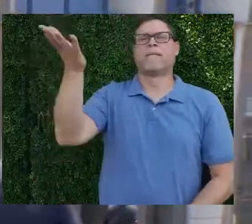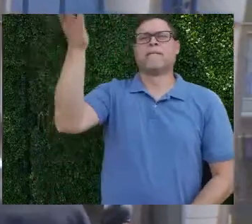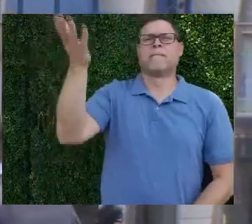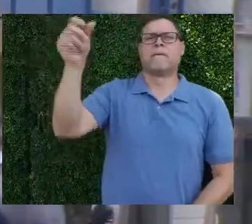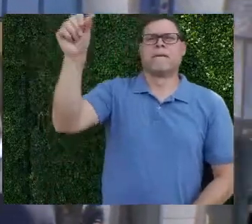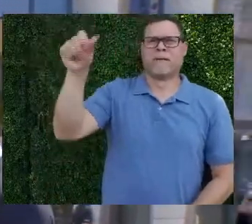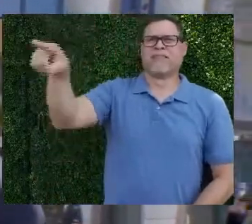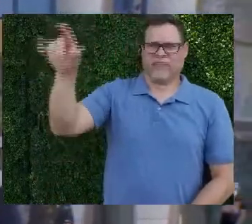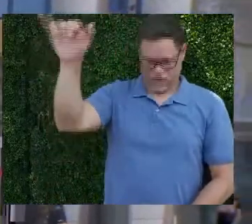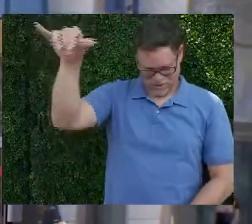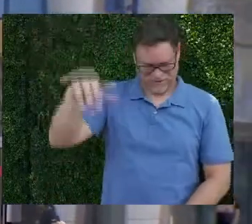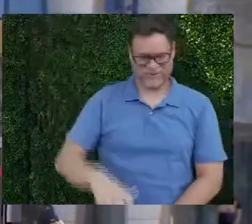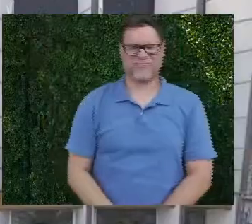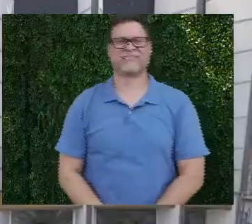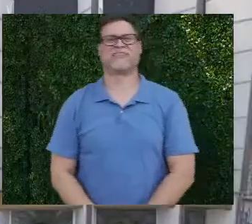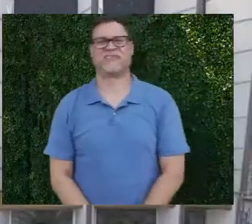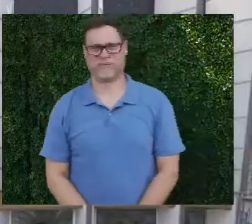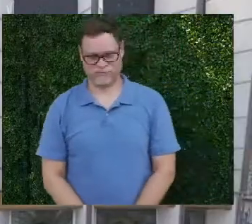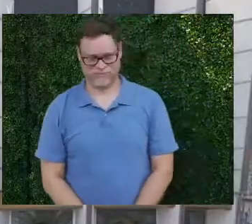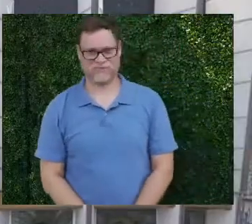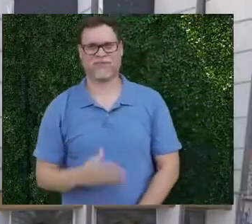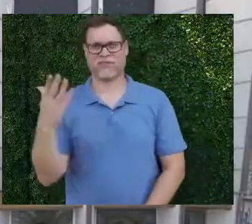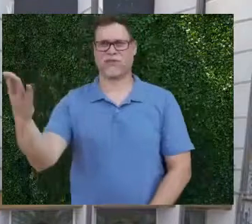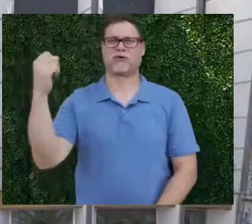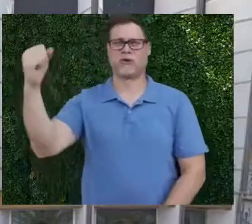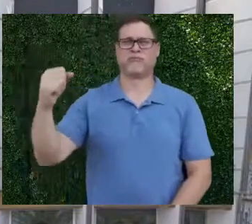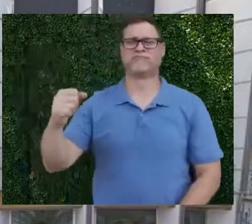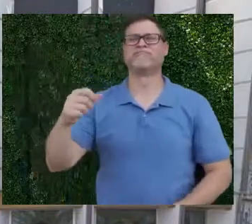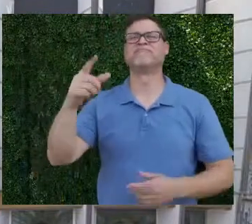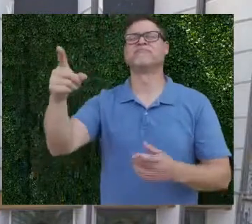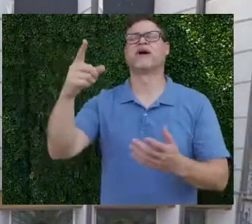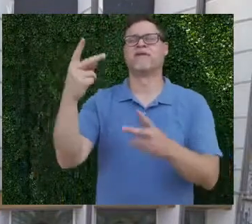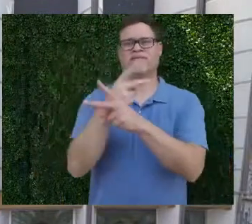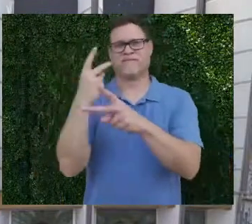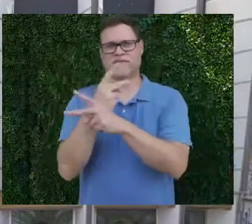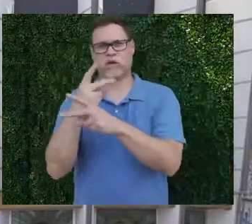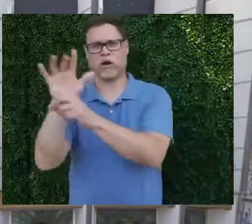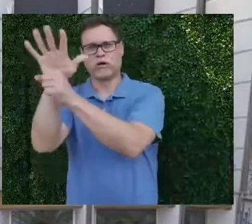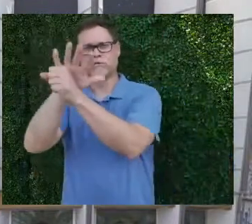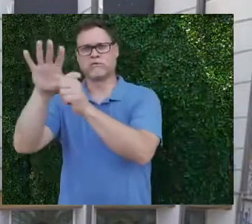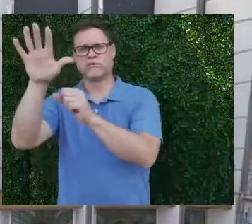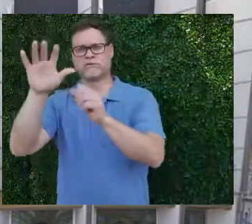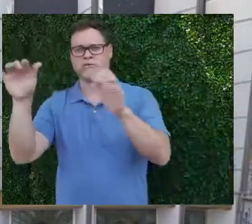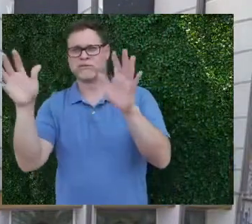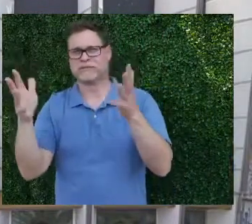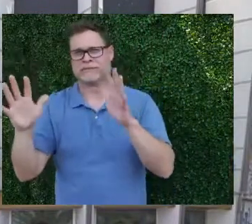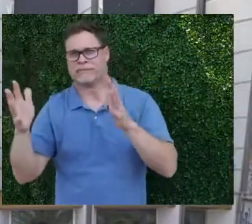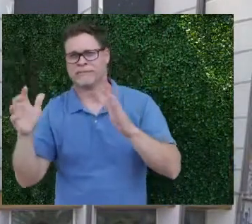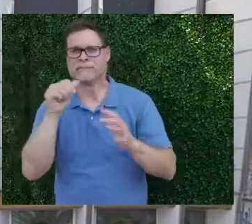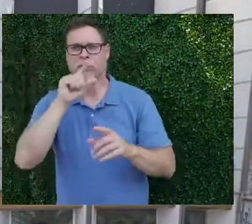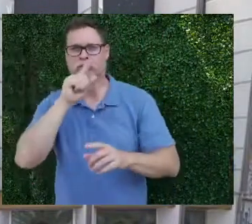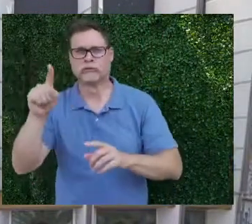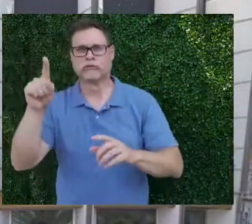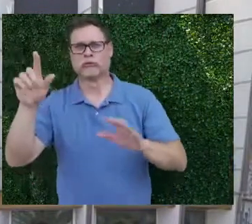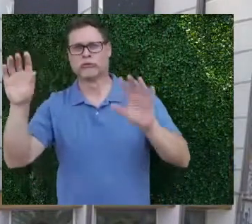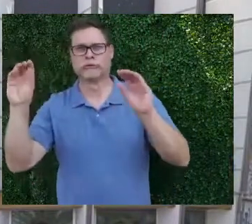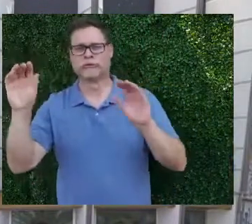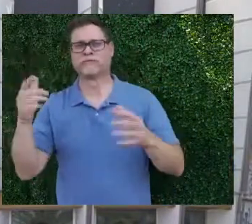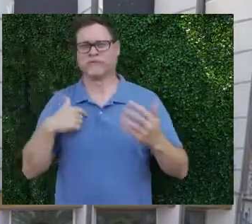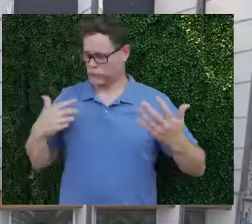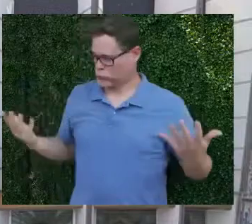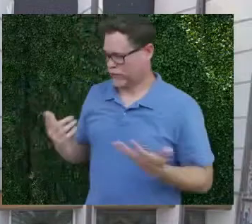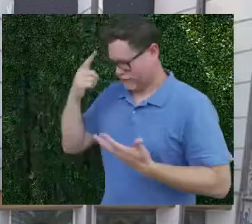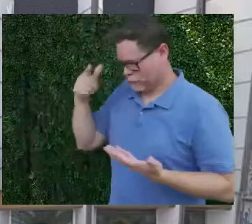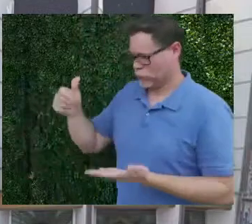There we go. There you go. All right. I can save your life, but geography, you know, is a little shaky. I got you, girl. I got you. That's what we're here for.